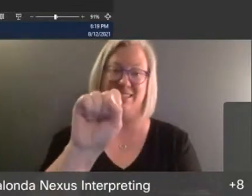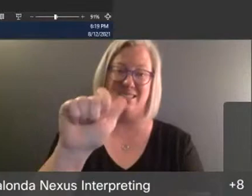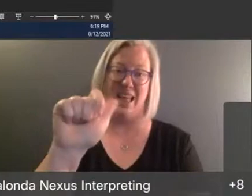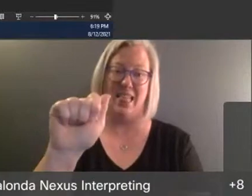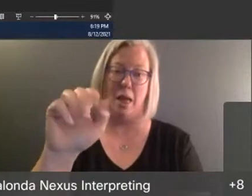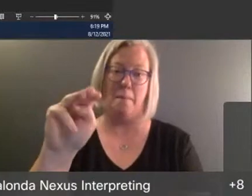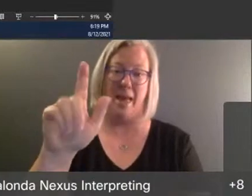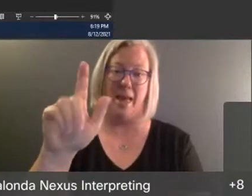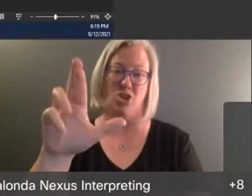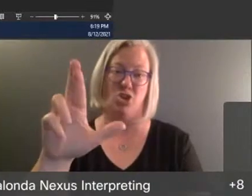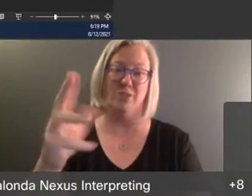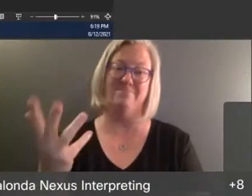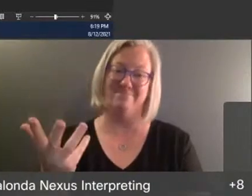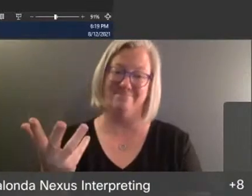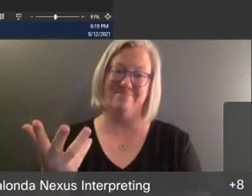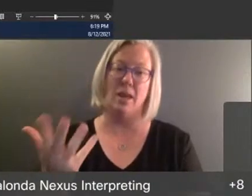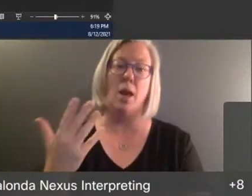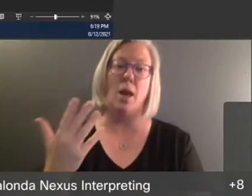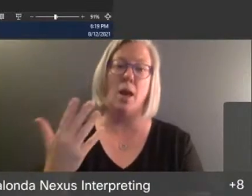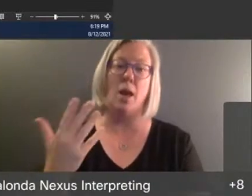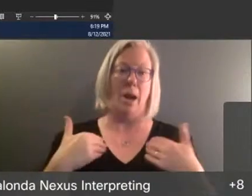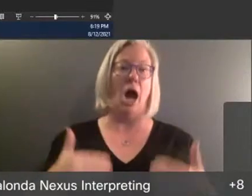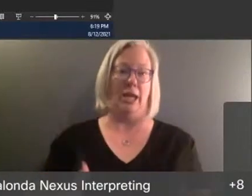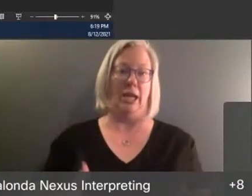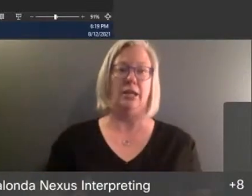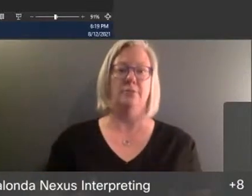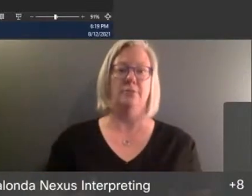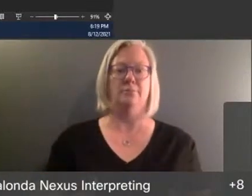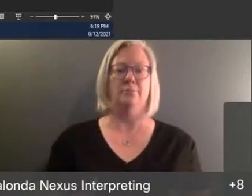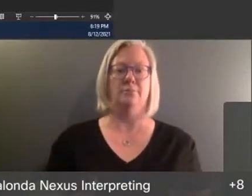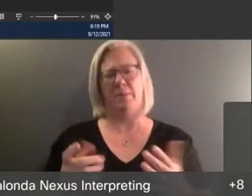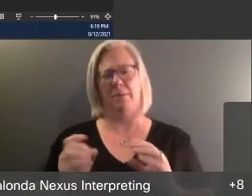looking type deal. The body of the salamander might be a little thicker.